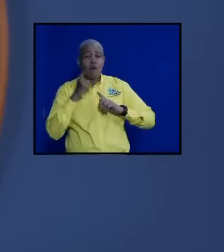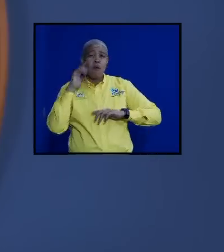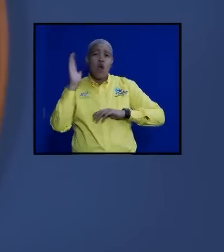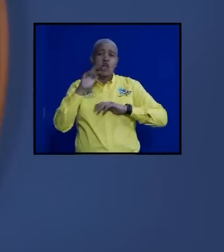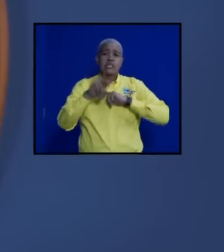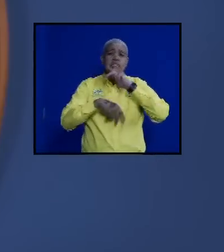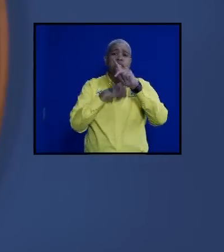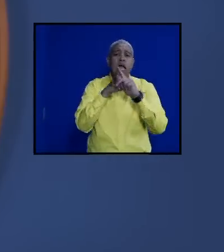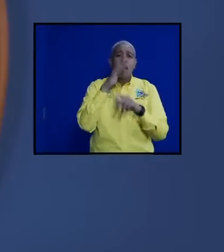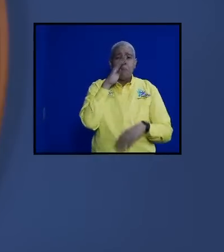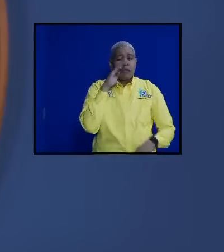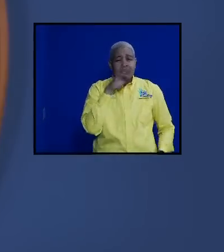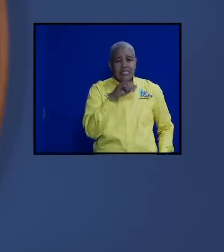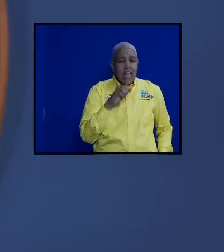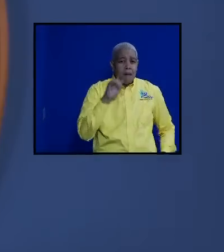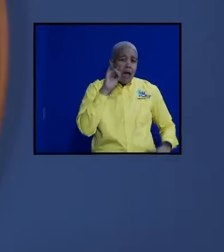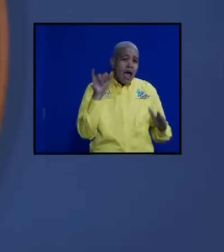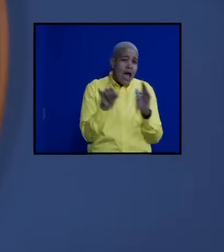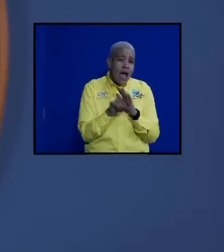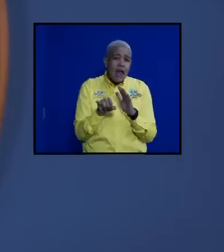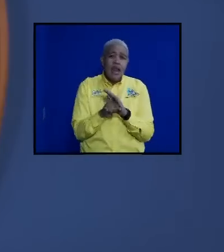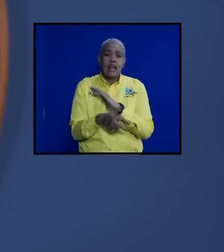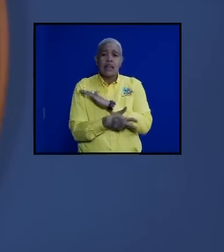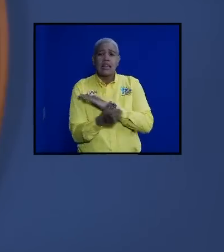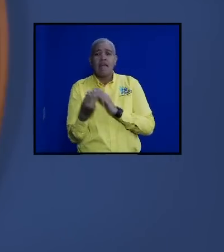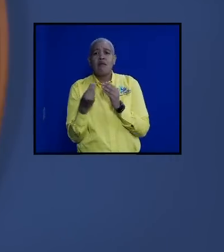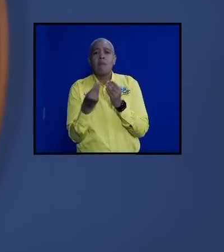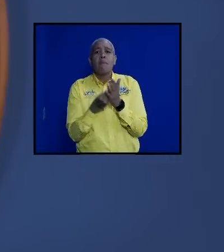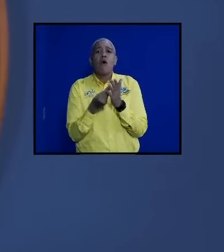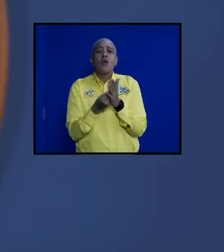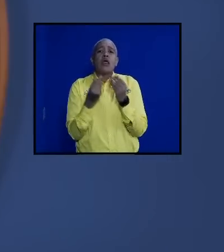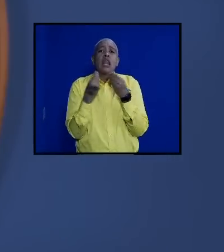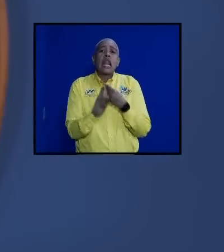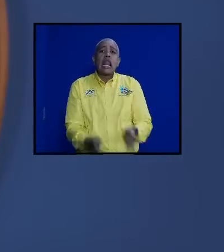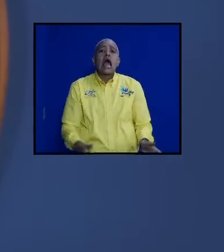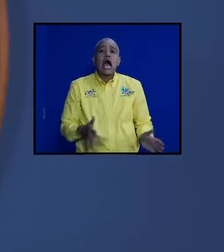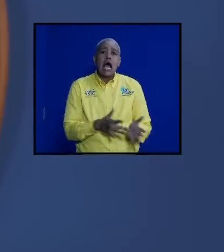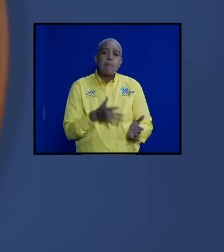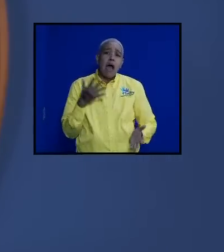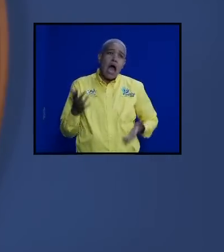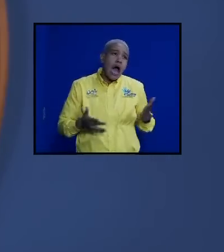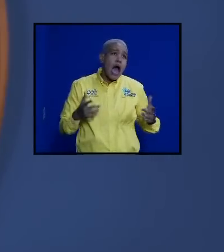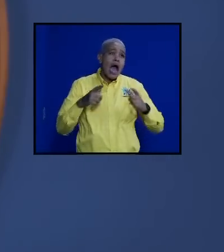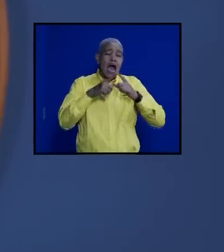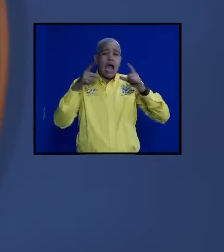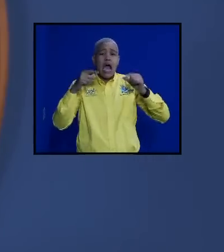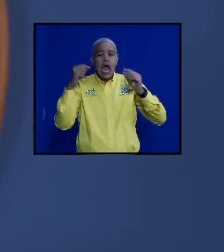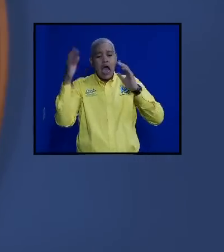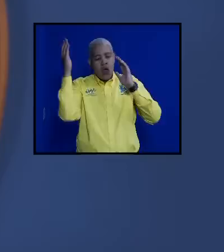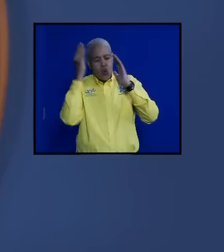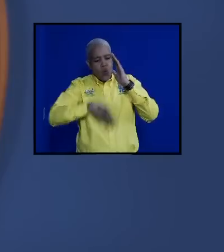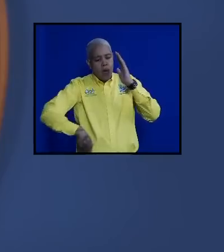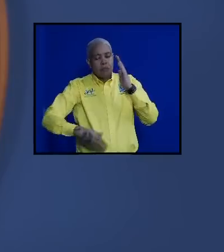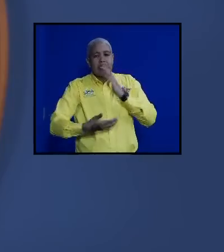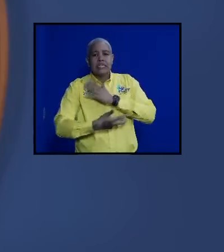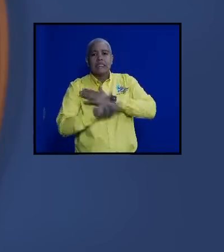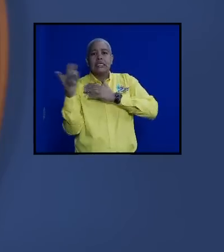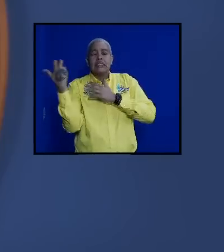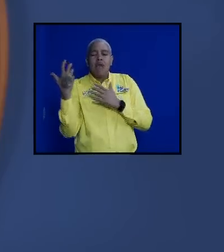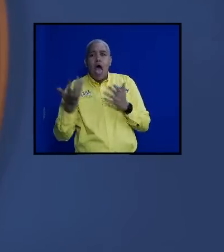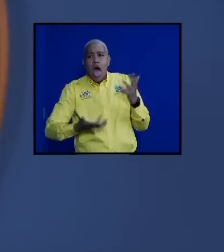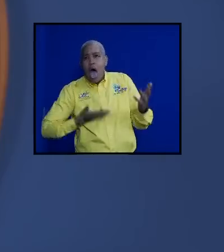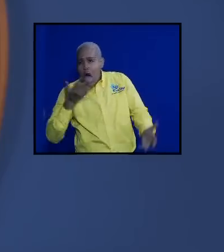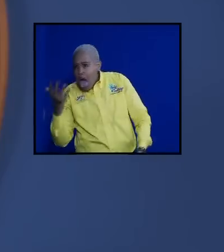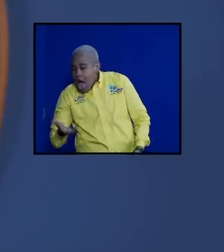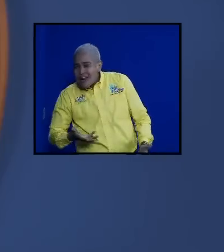of scams and identity theft and money lost from their bank accounts and their cards, scam, all kinds of things. But